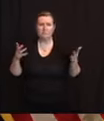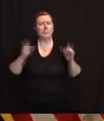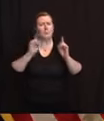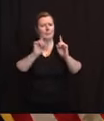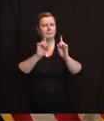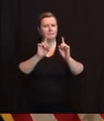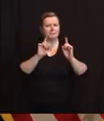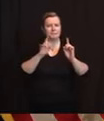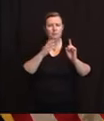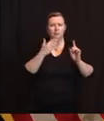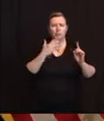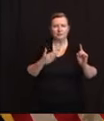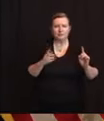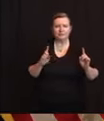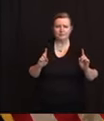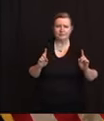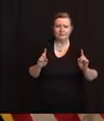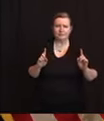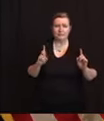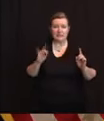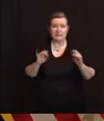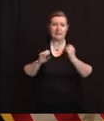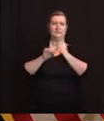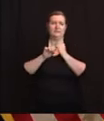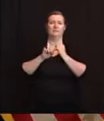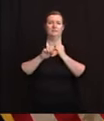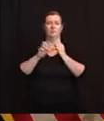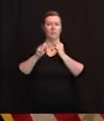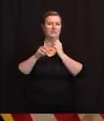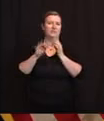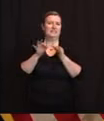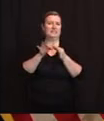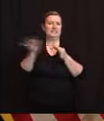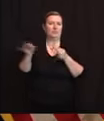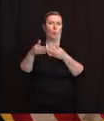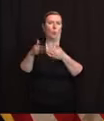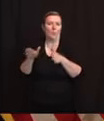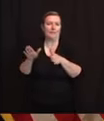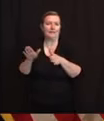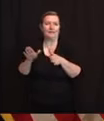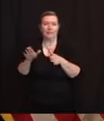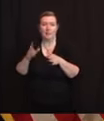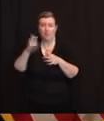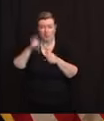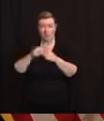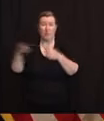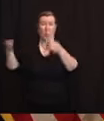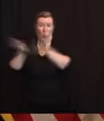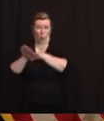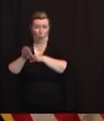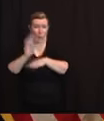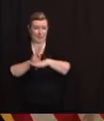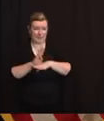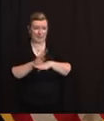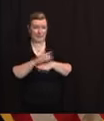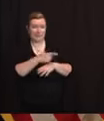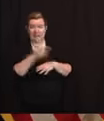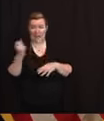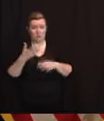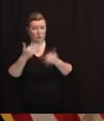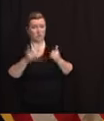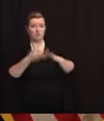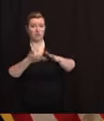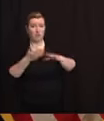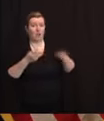we had kept them open a little bit longer, you may recall, when we shut the state down with Judy's and Christina's and others' blessing because of the scale.